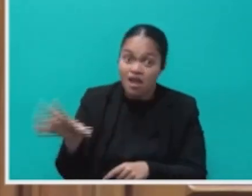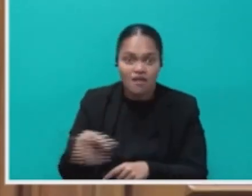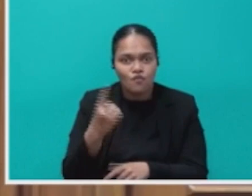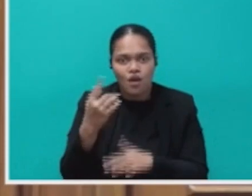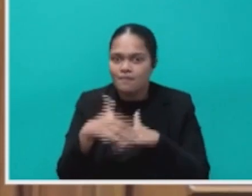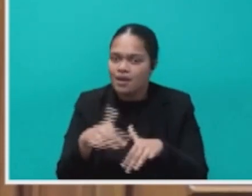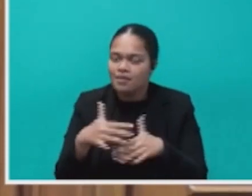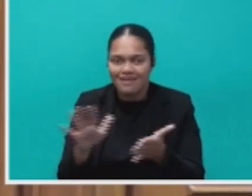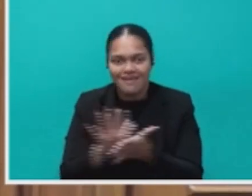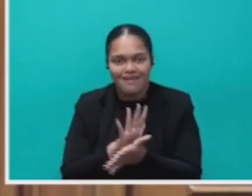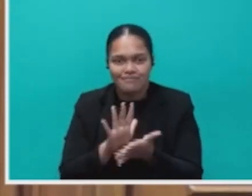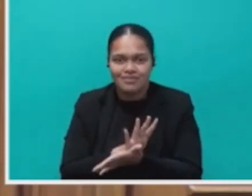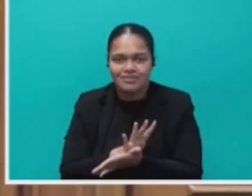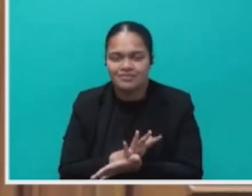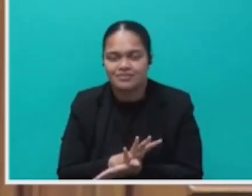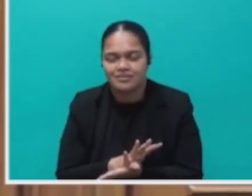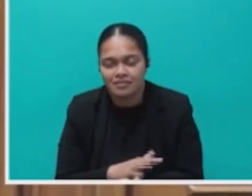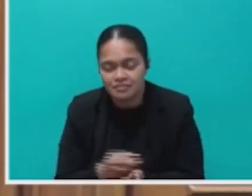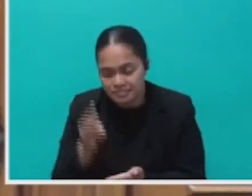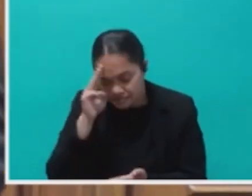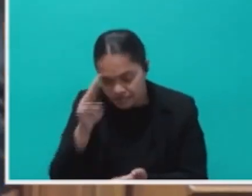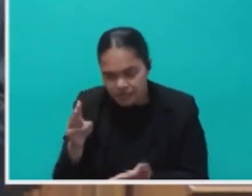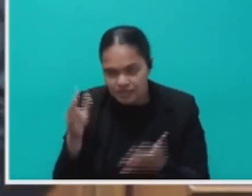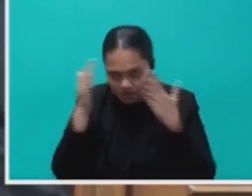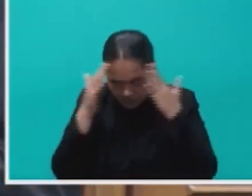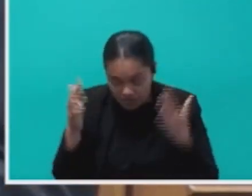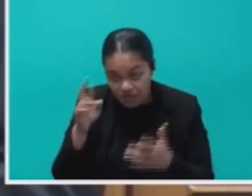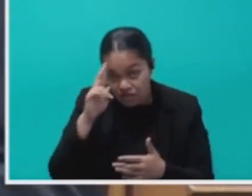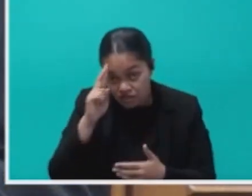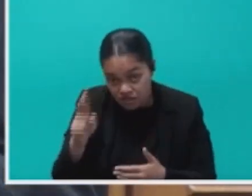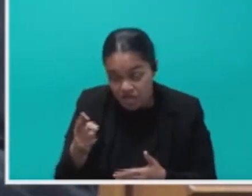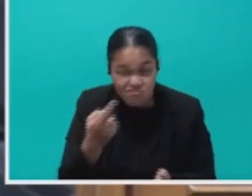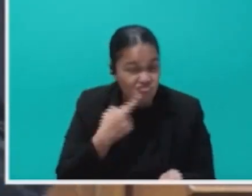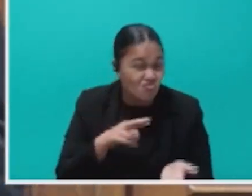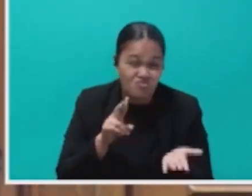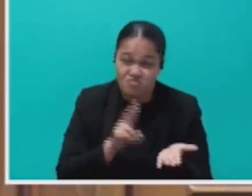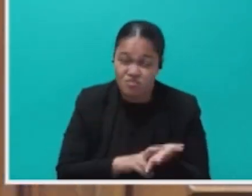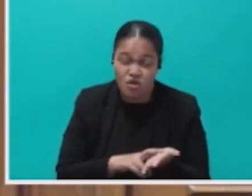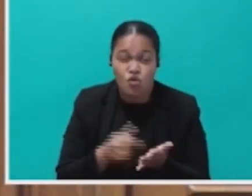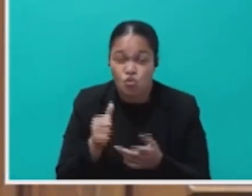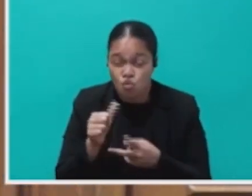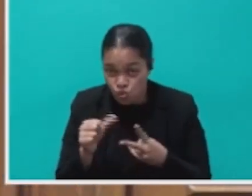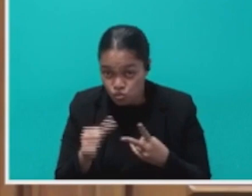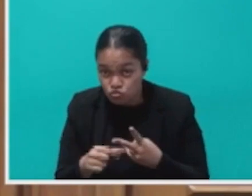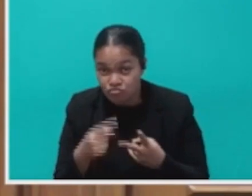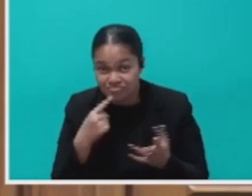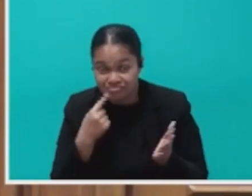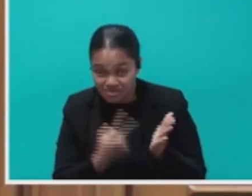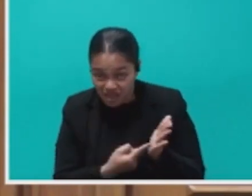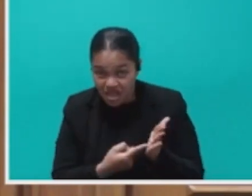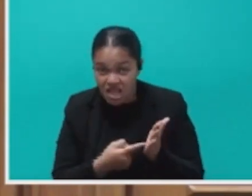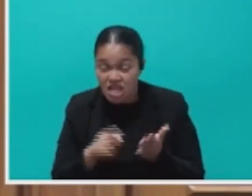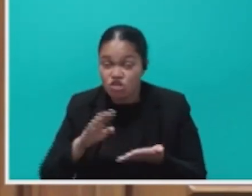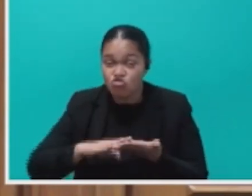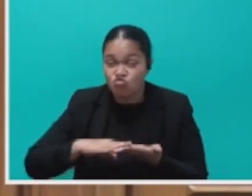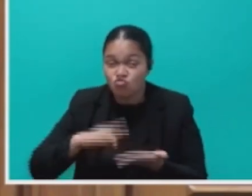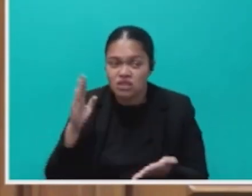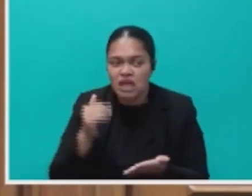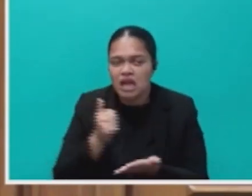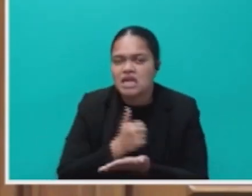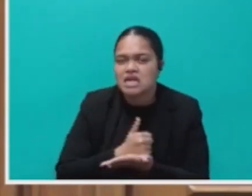about the system. Mr. Speaker, sir, the report also highlighted the increase in the number